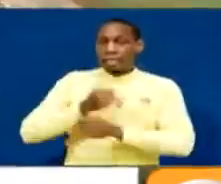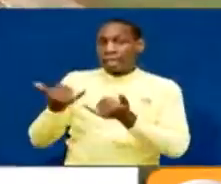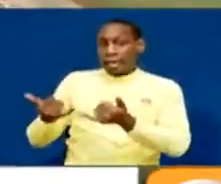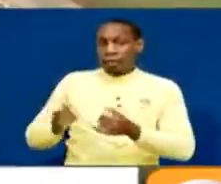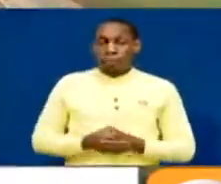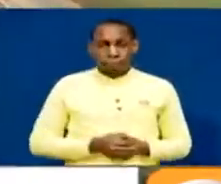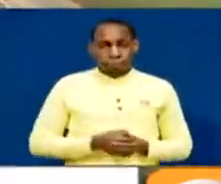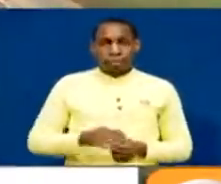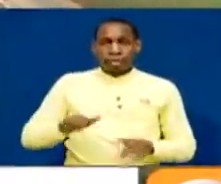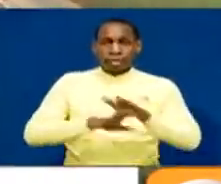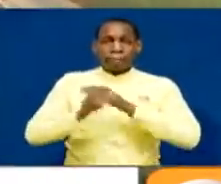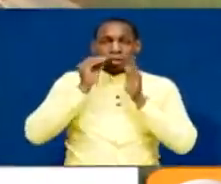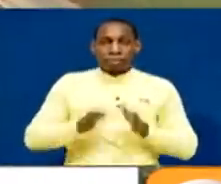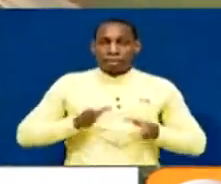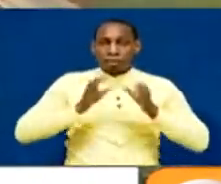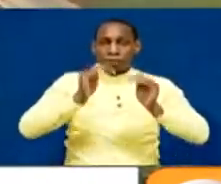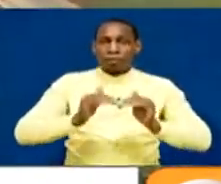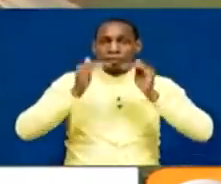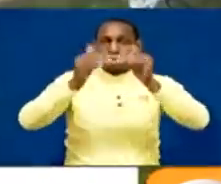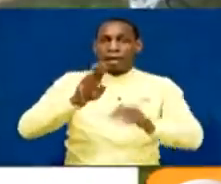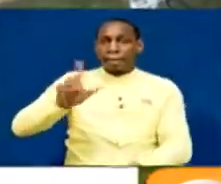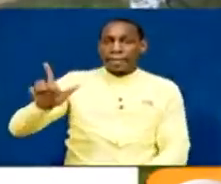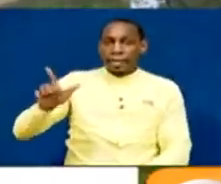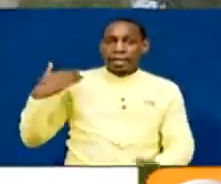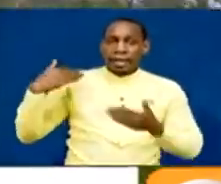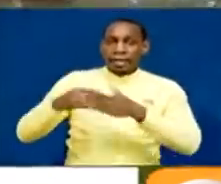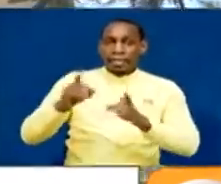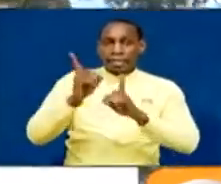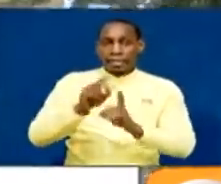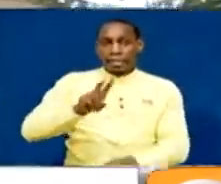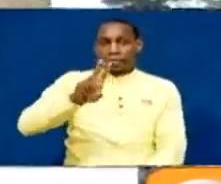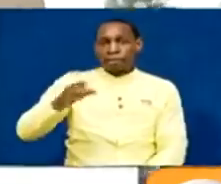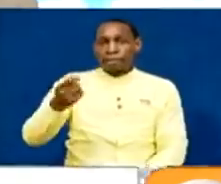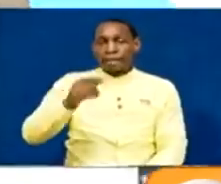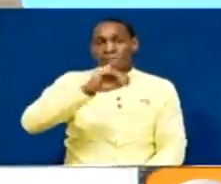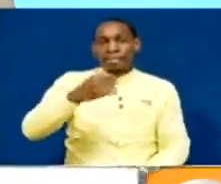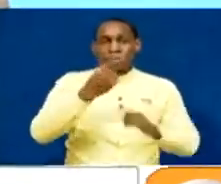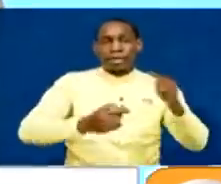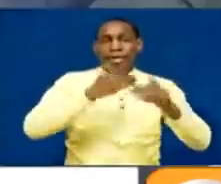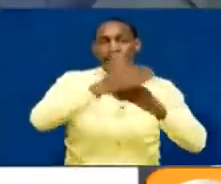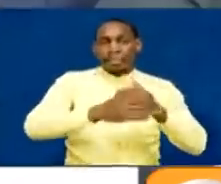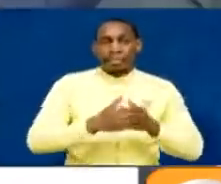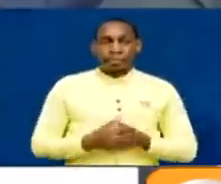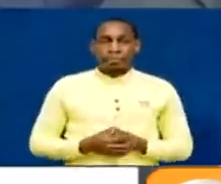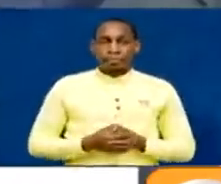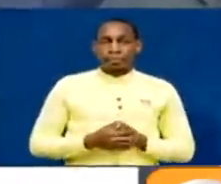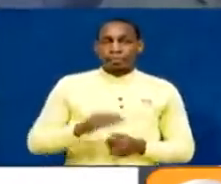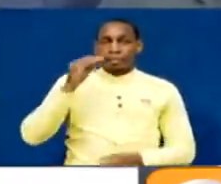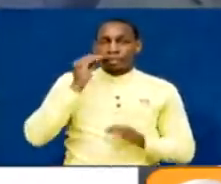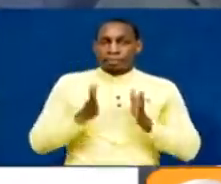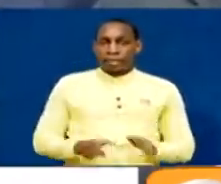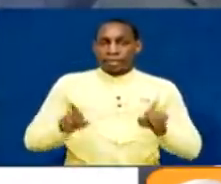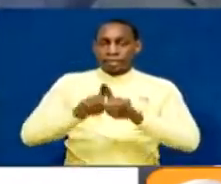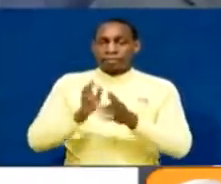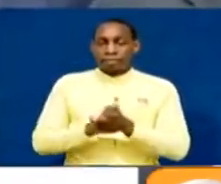yake. Cheboi akilazimika kuahirisha mswada huo hadi tarehe 25 Januari mwaka ujao. The speaker has also